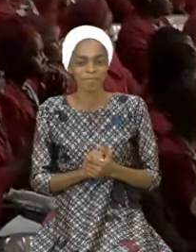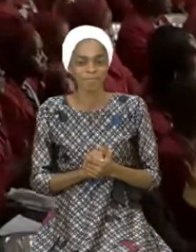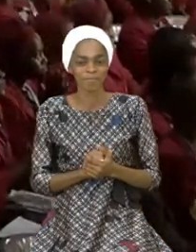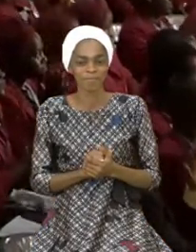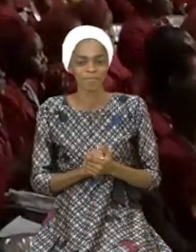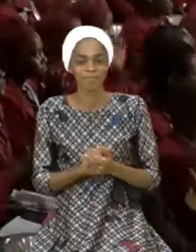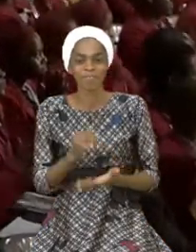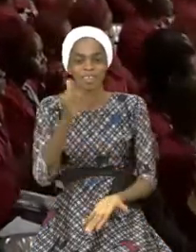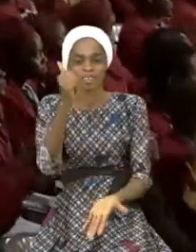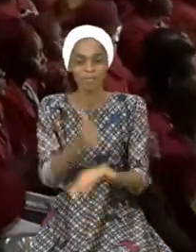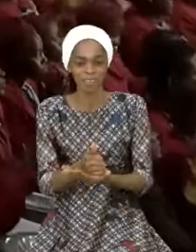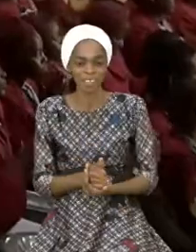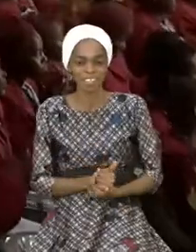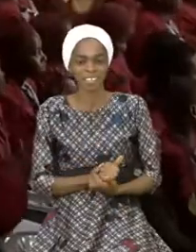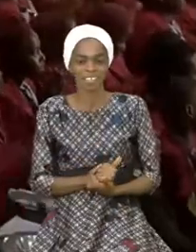Amen.